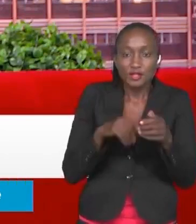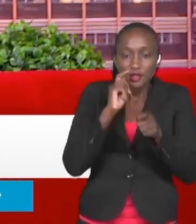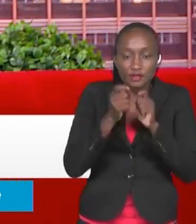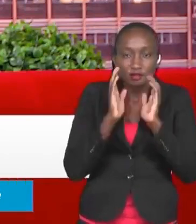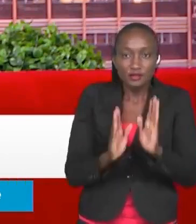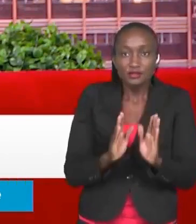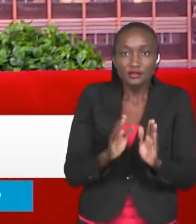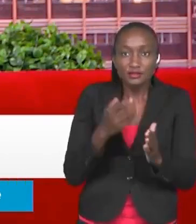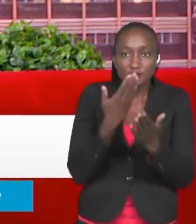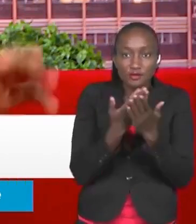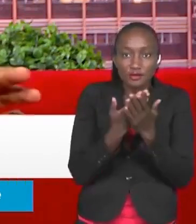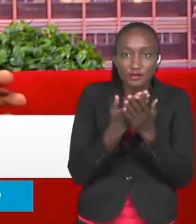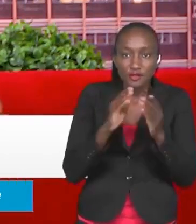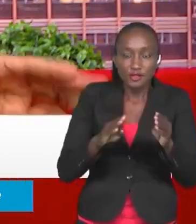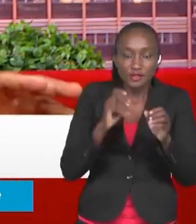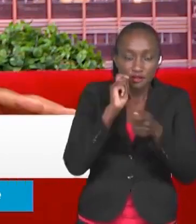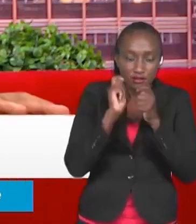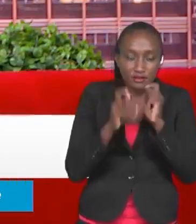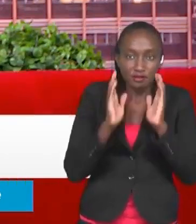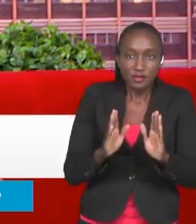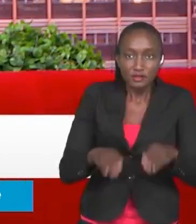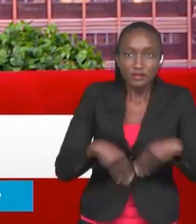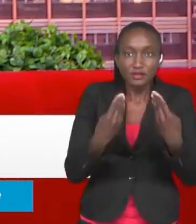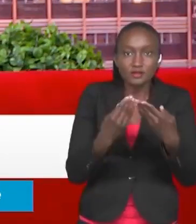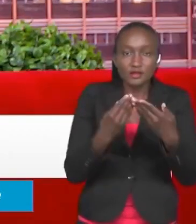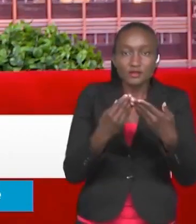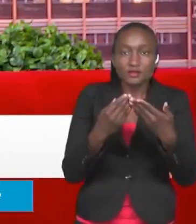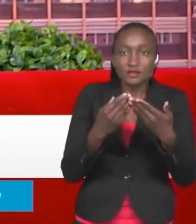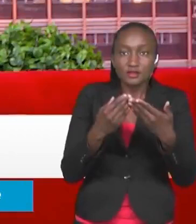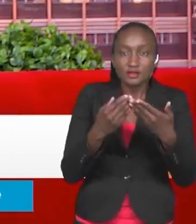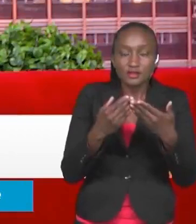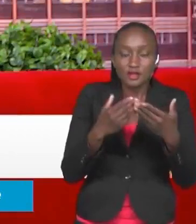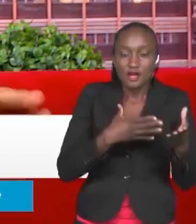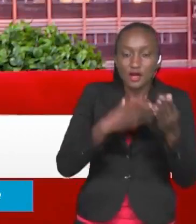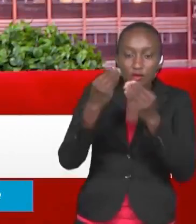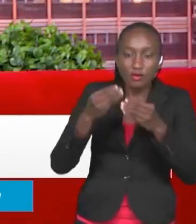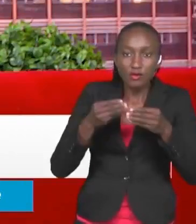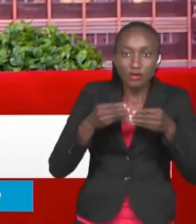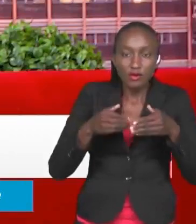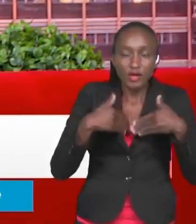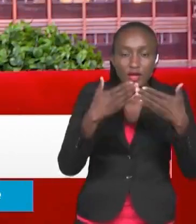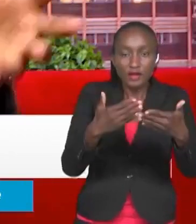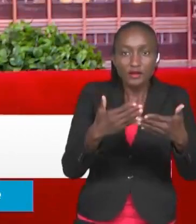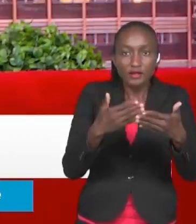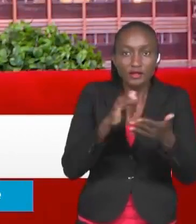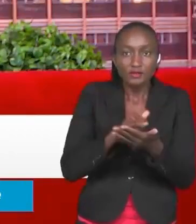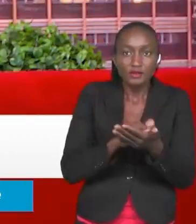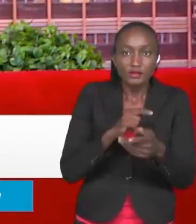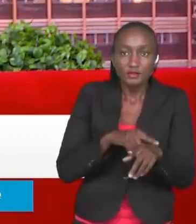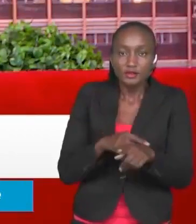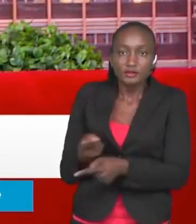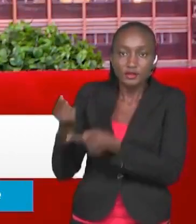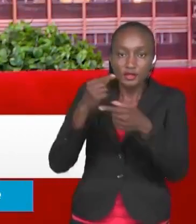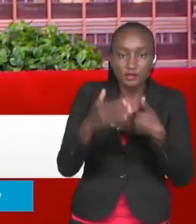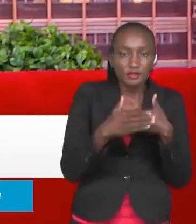is that let judges be given discretion. Let them deal with it on a case-to-case basis. Sure. So that as it comes before